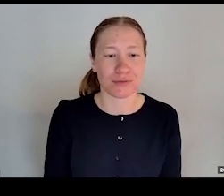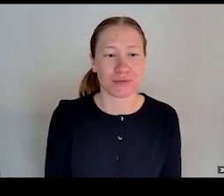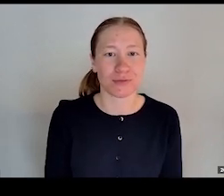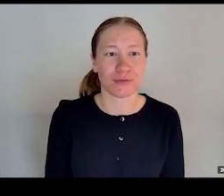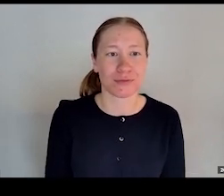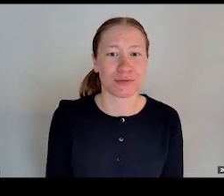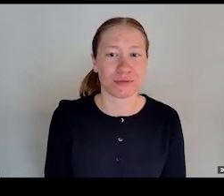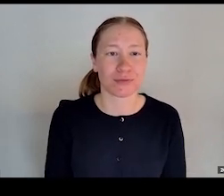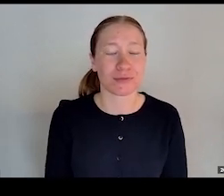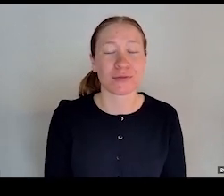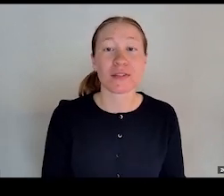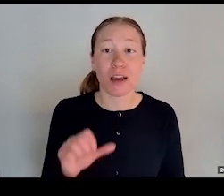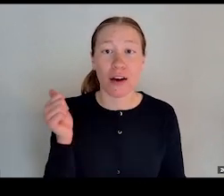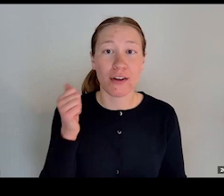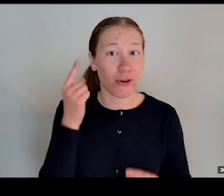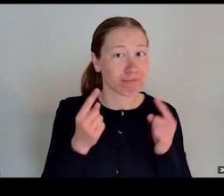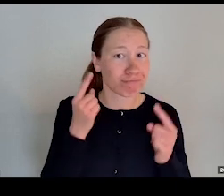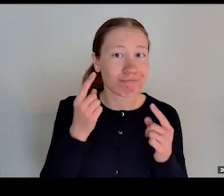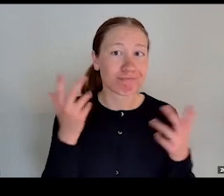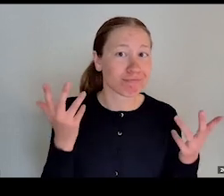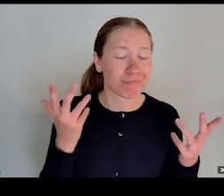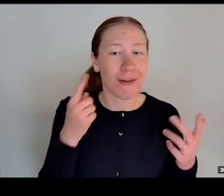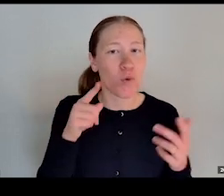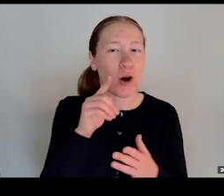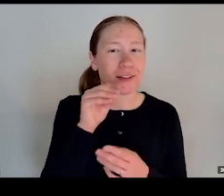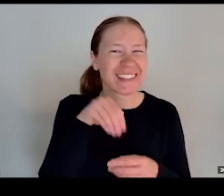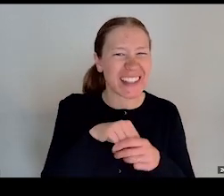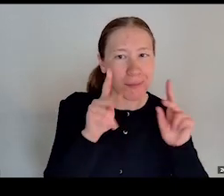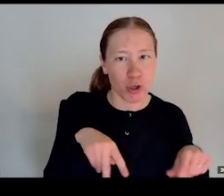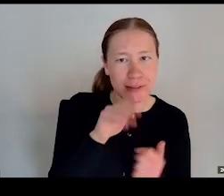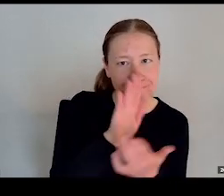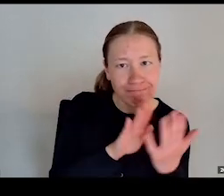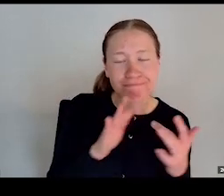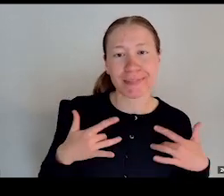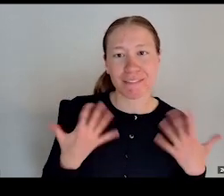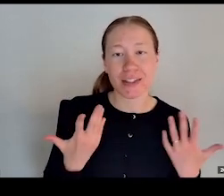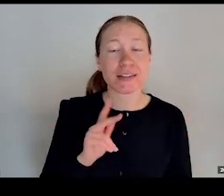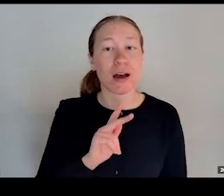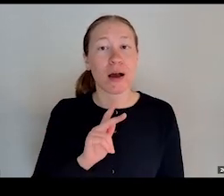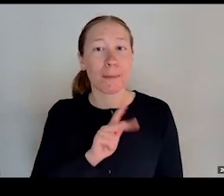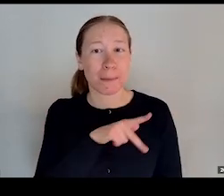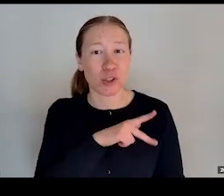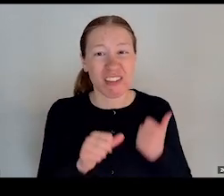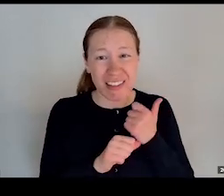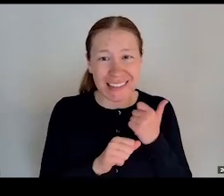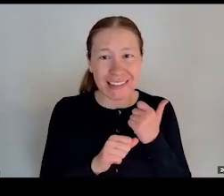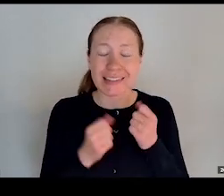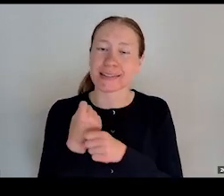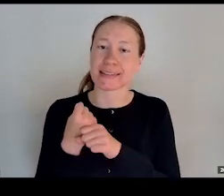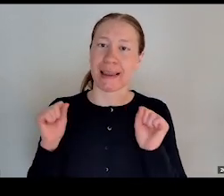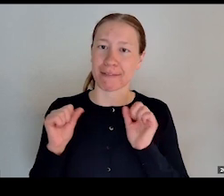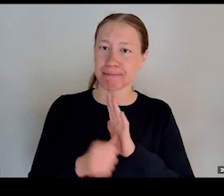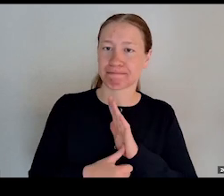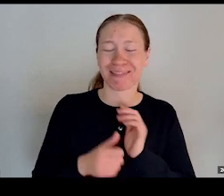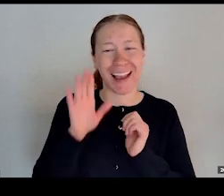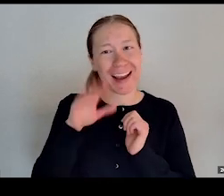Another consideration for these in-person events is personal assistance and safety. I know I've been talking about this all throughout